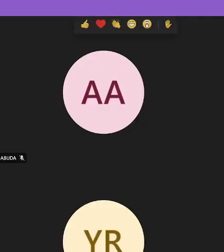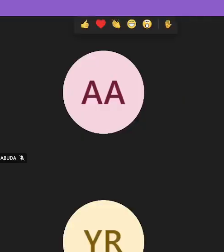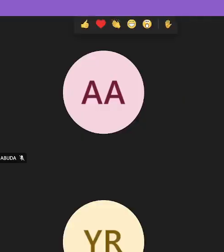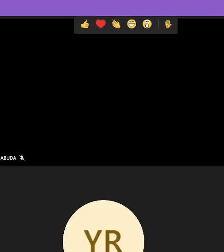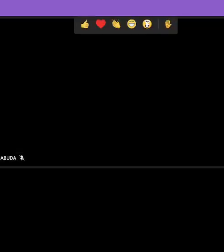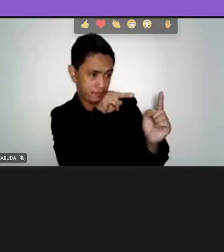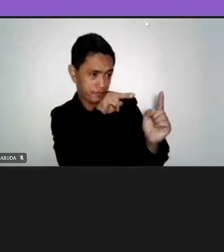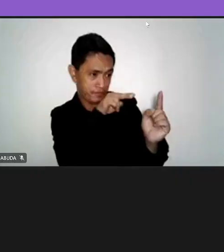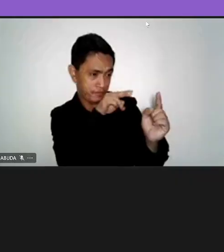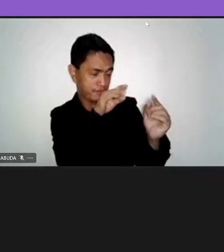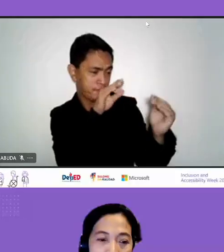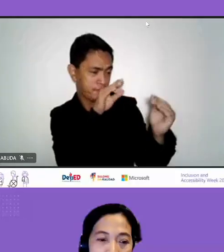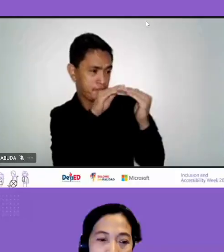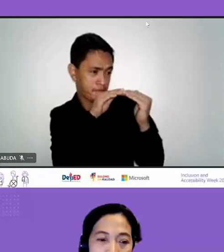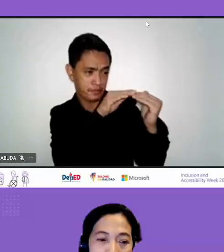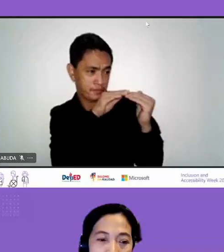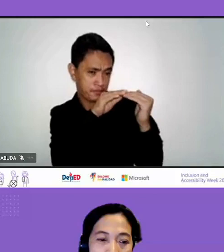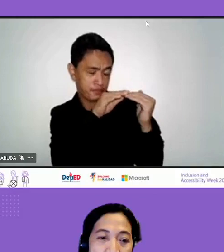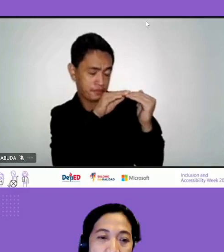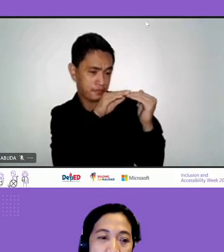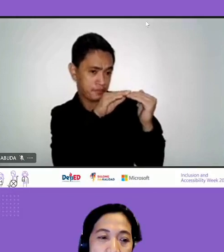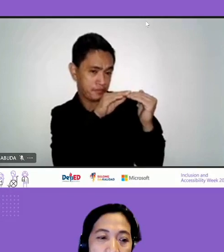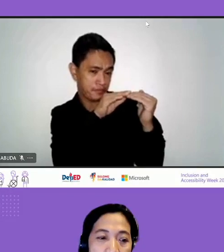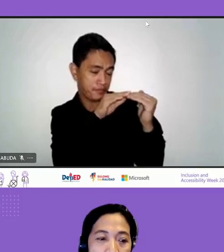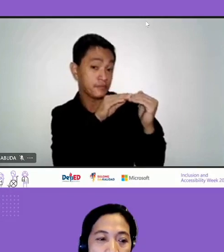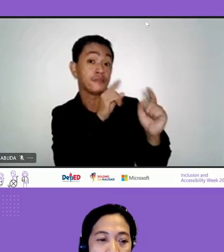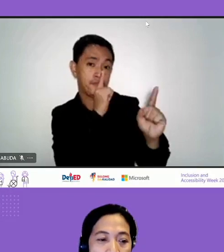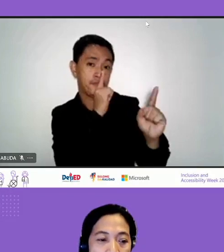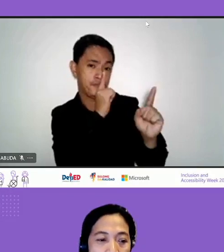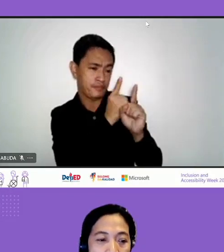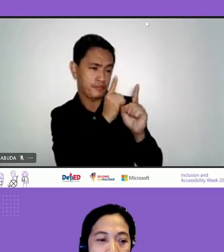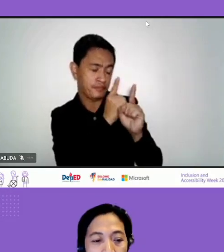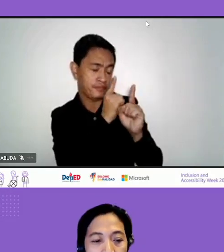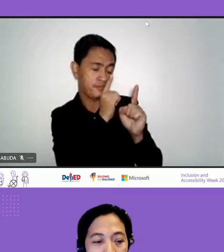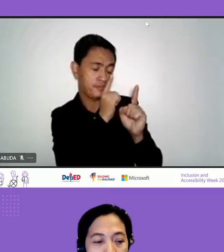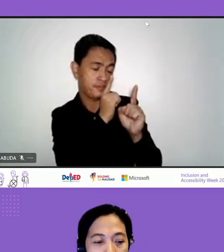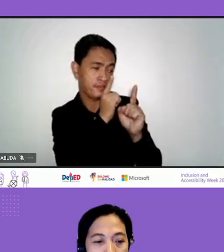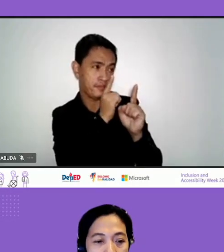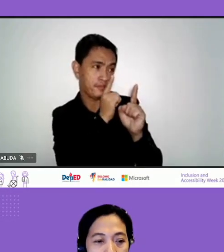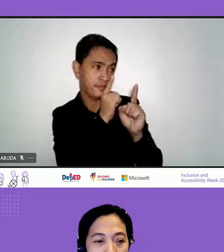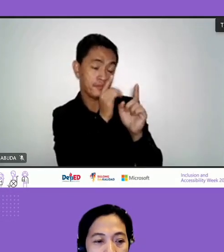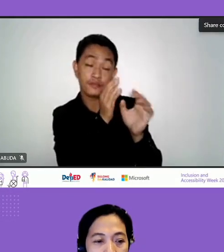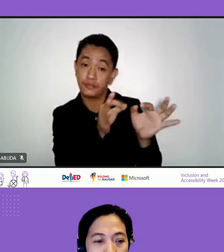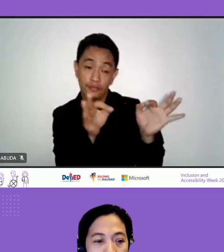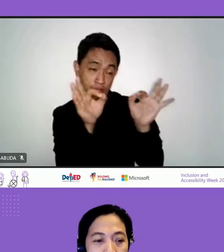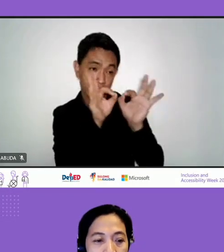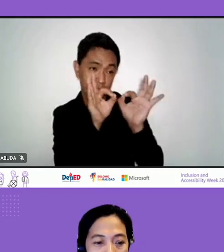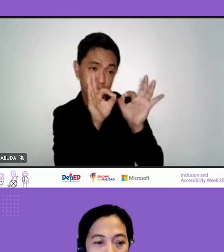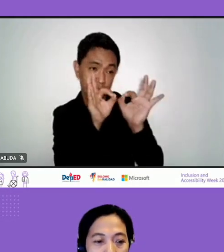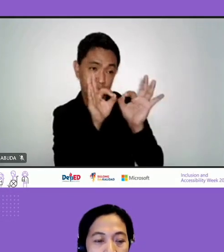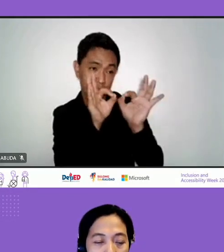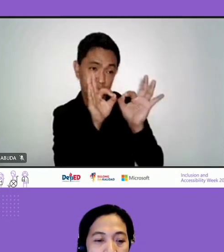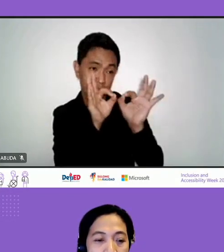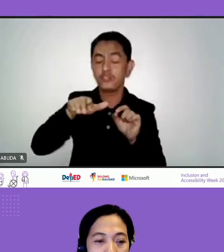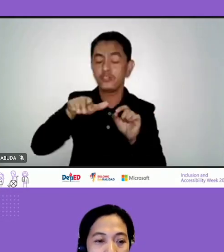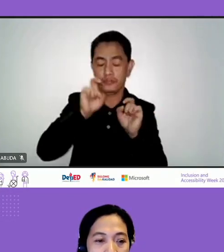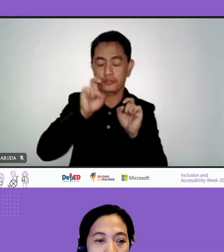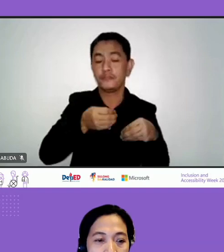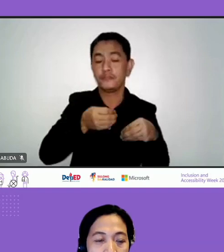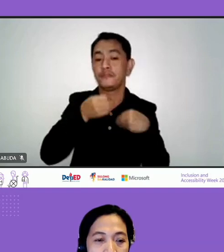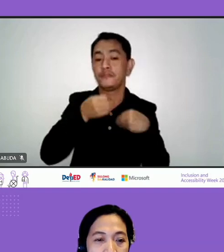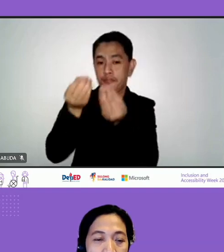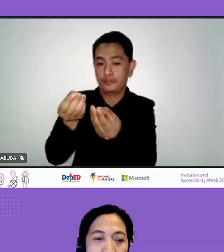I think it's also important to look at it nga from an equity standpoint. So tama si Teacher Mackie